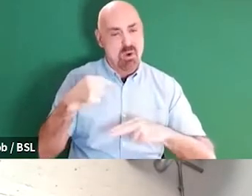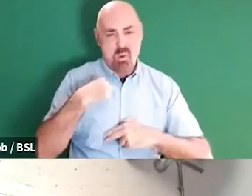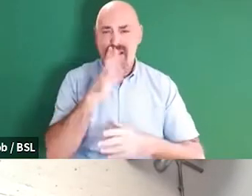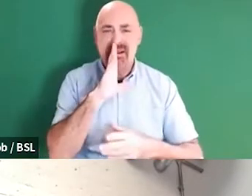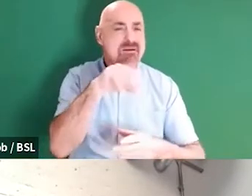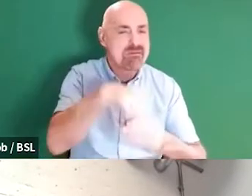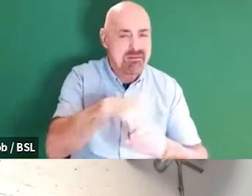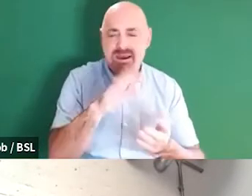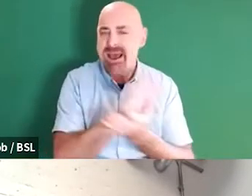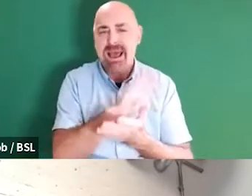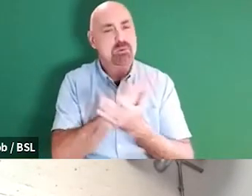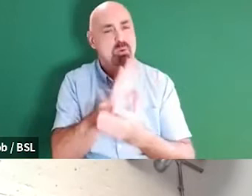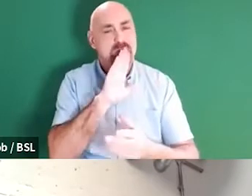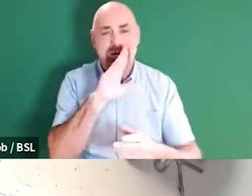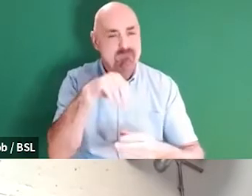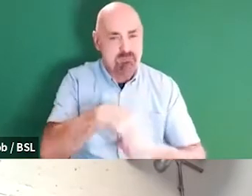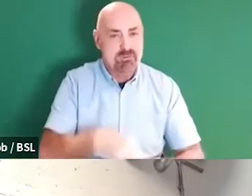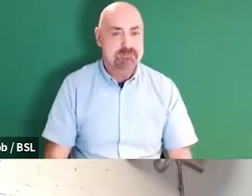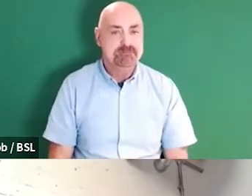and really looking forward to supporting the work.